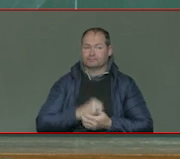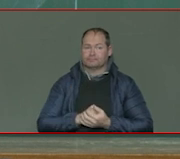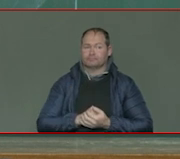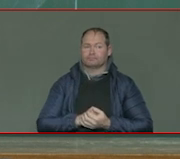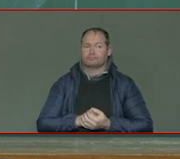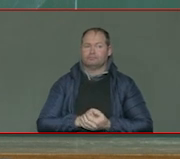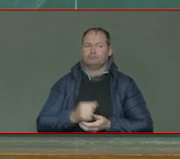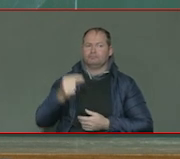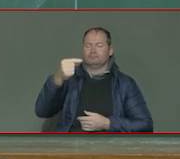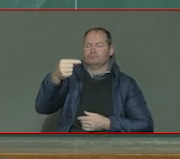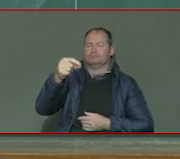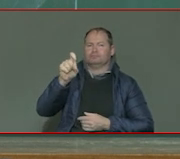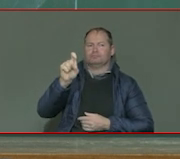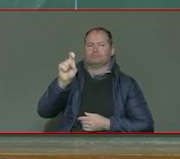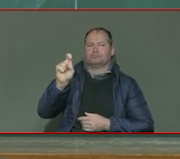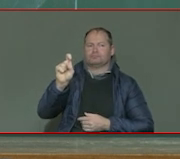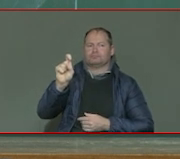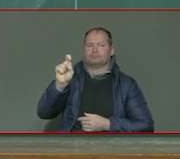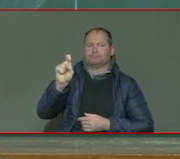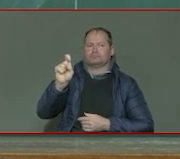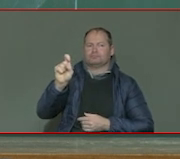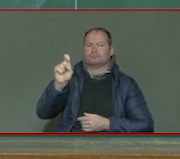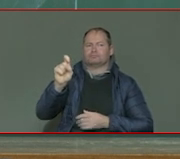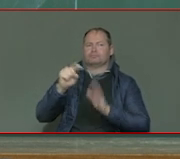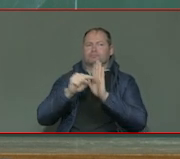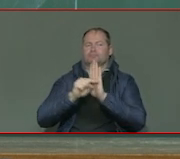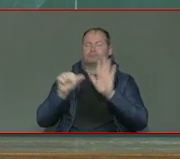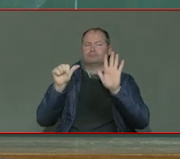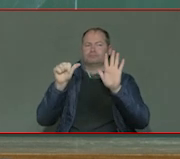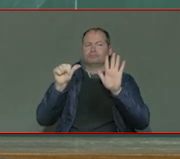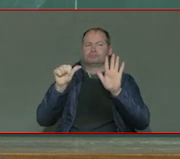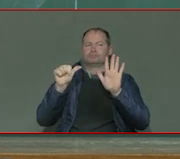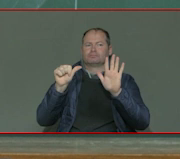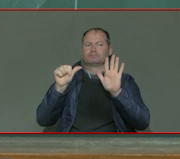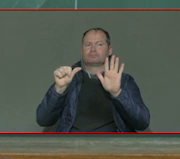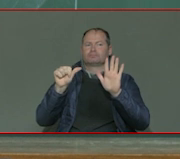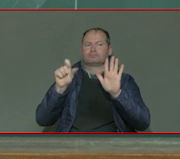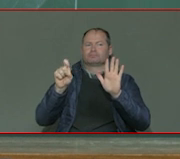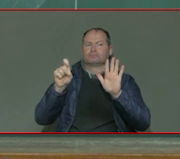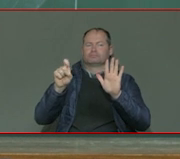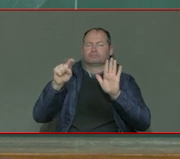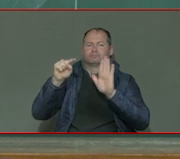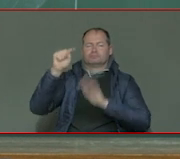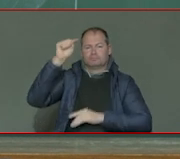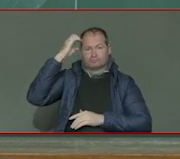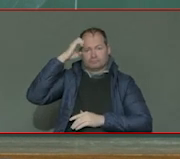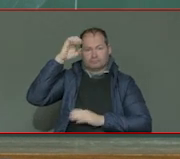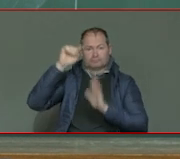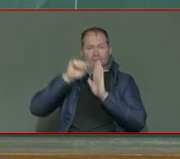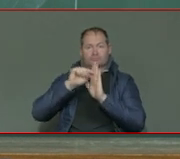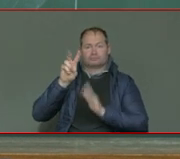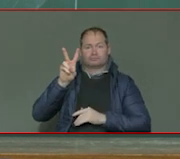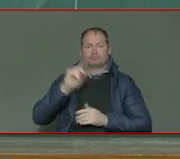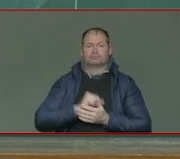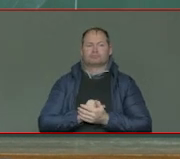gx is equal to negative 6x to the power of negative 2, what is the notation for